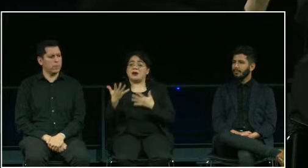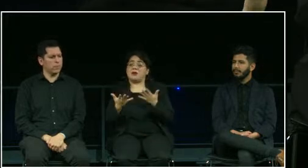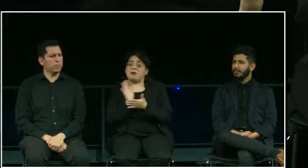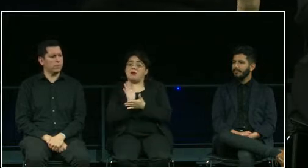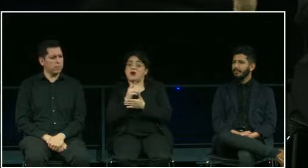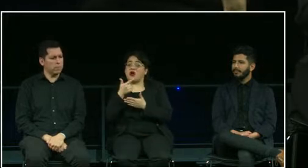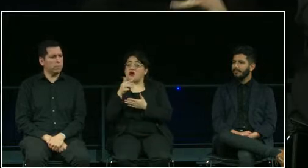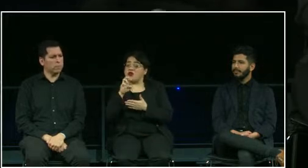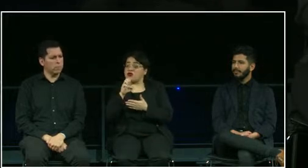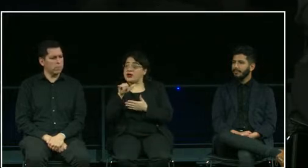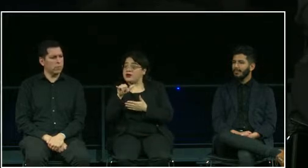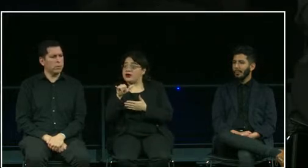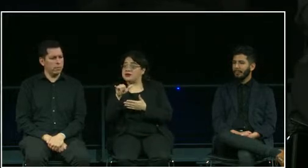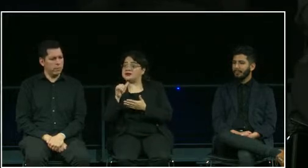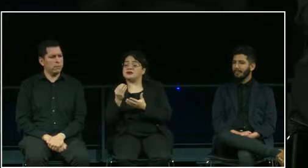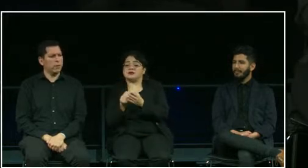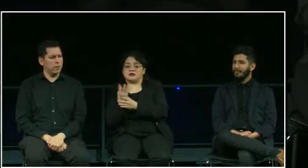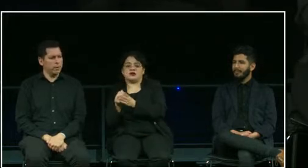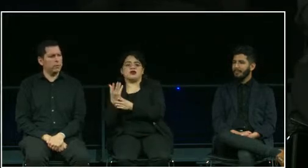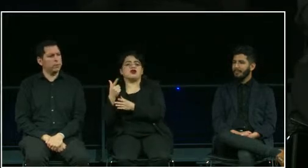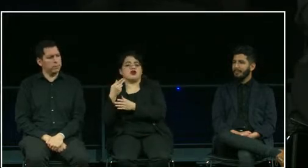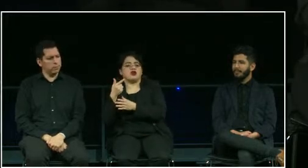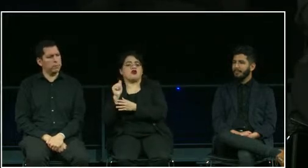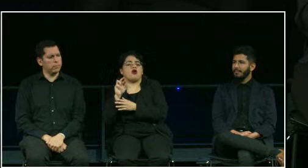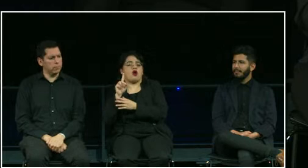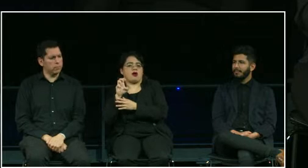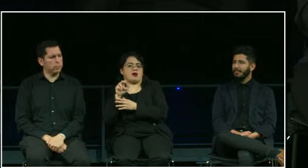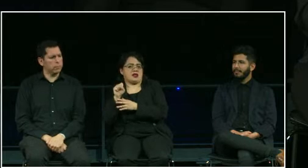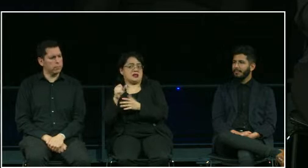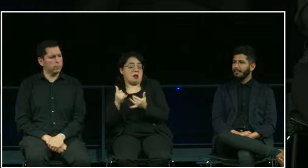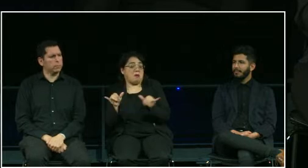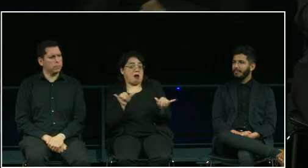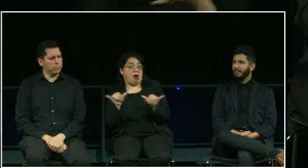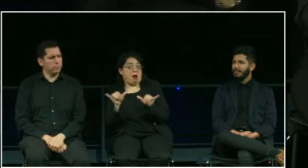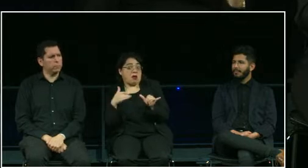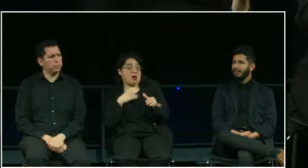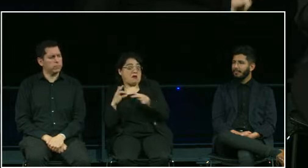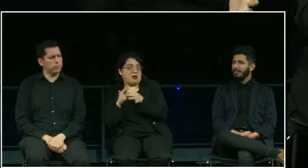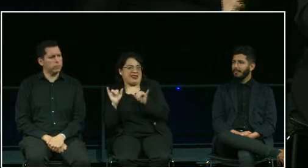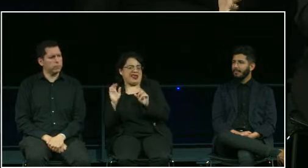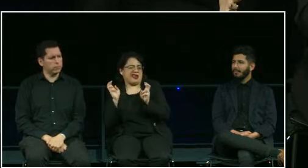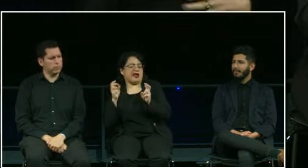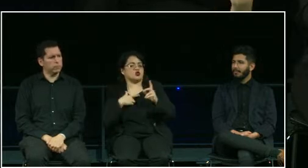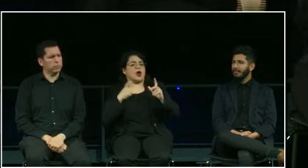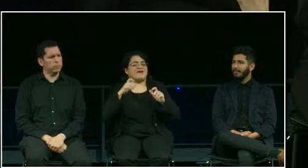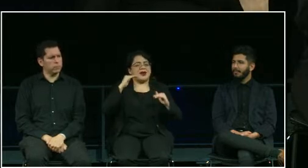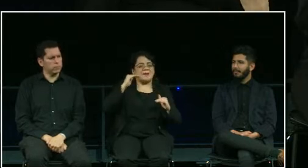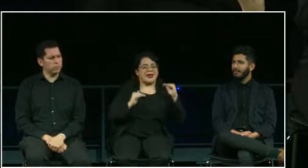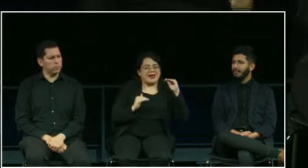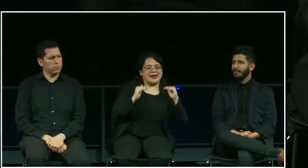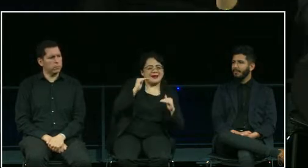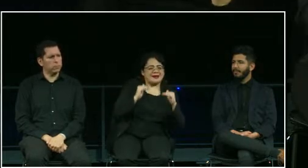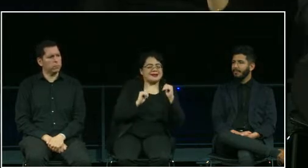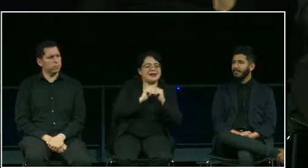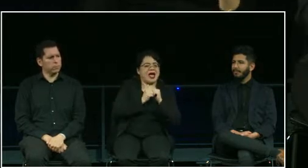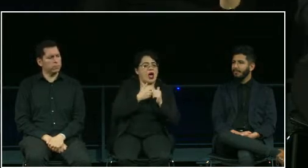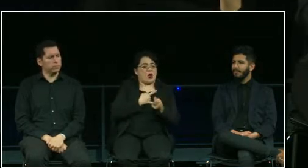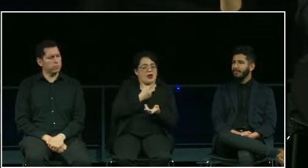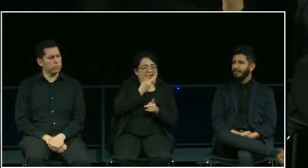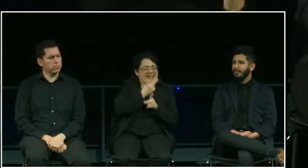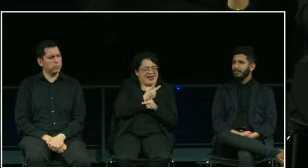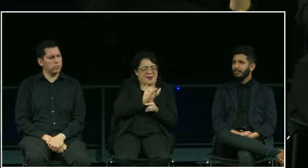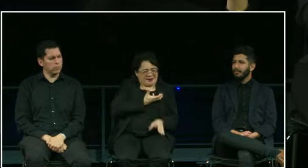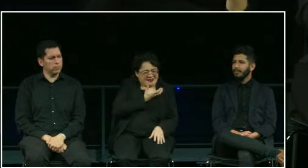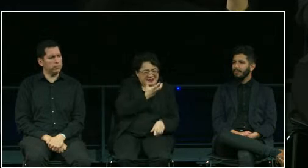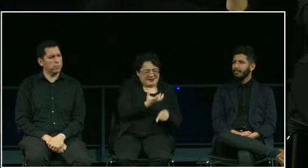other bigger animated films out there. And so it was really this balancing act of, and this challenge of, how do we retain what we